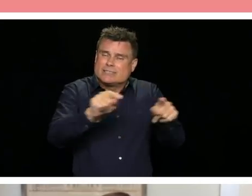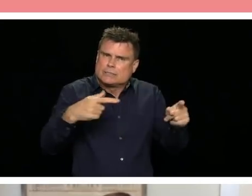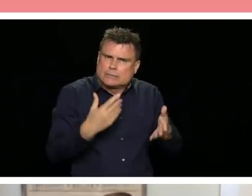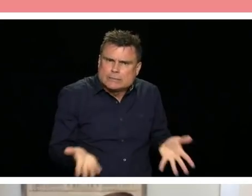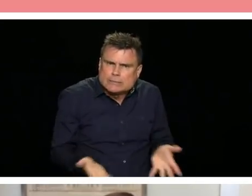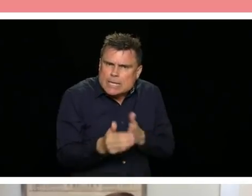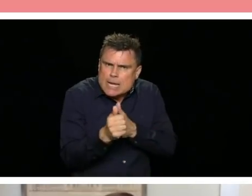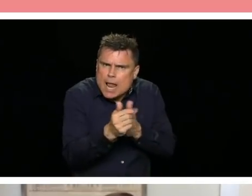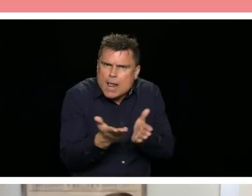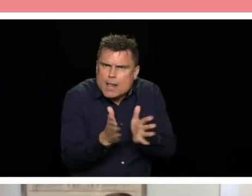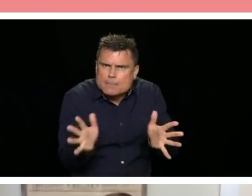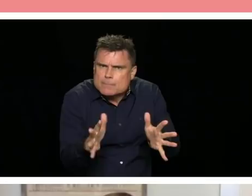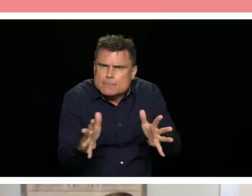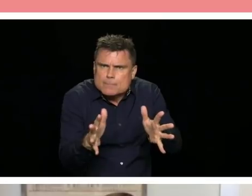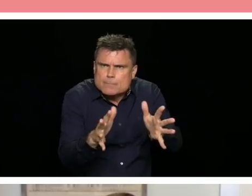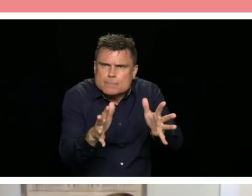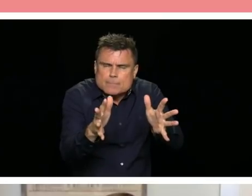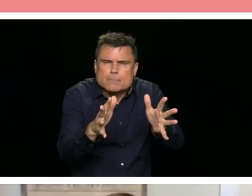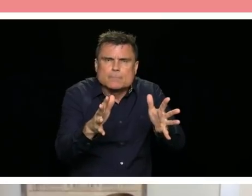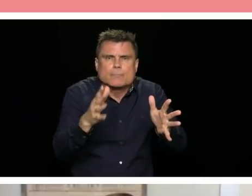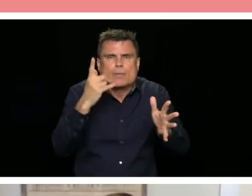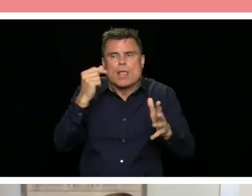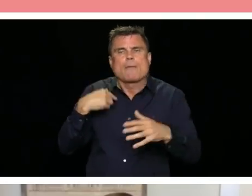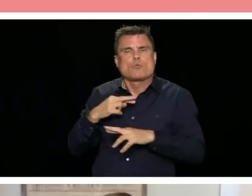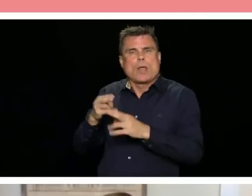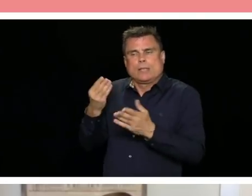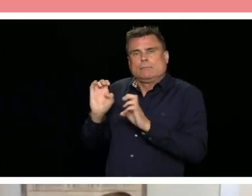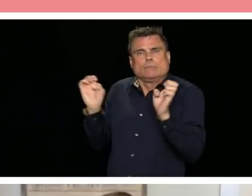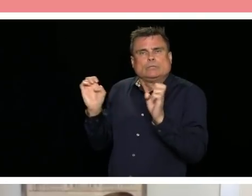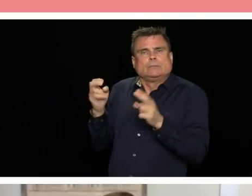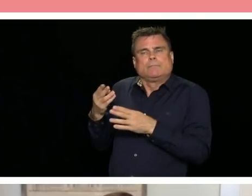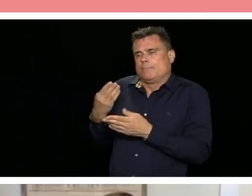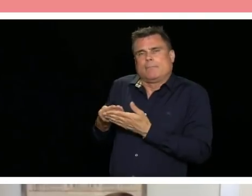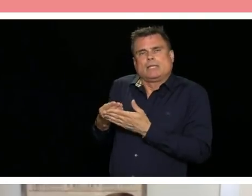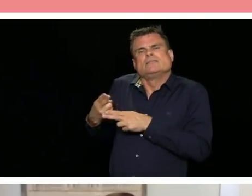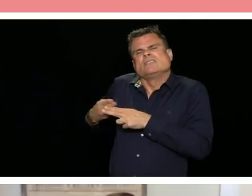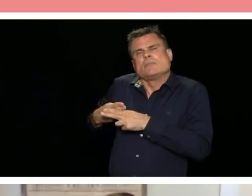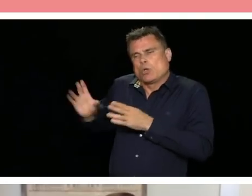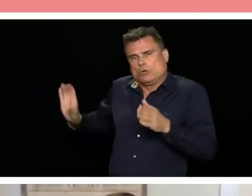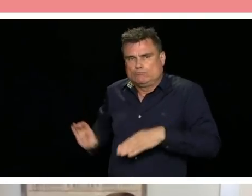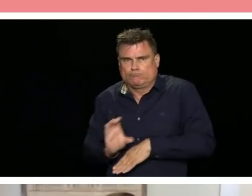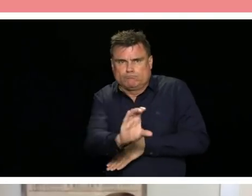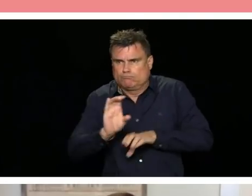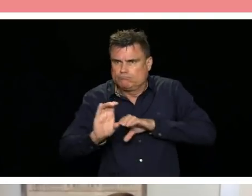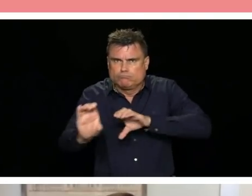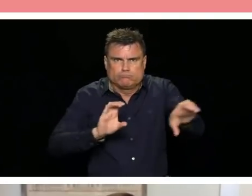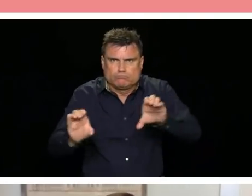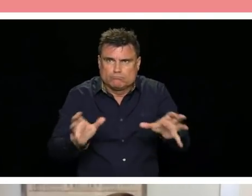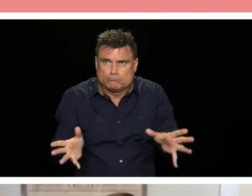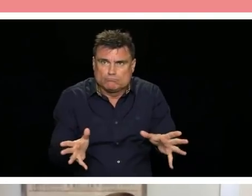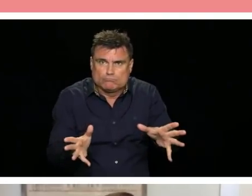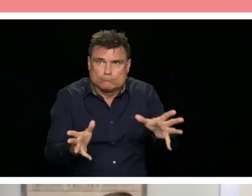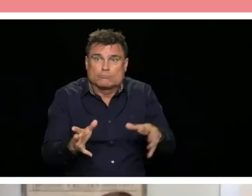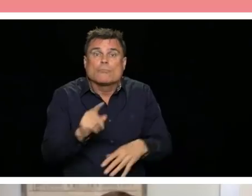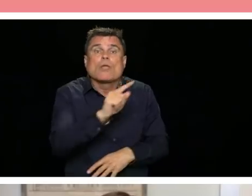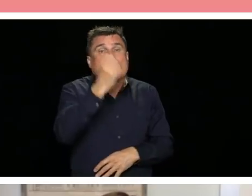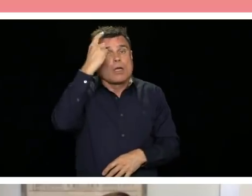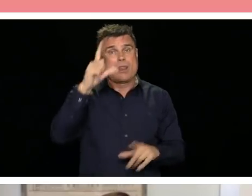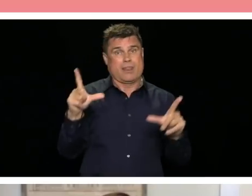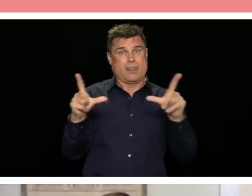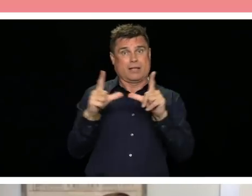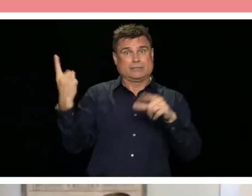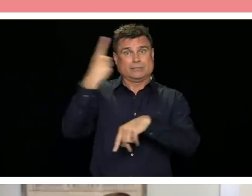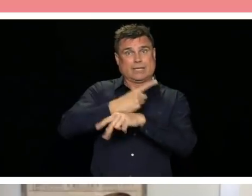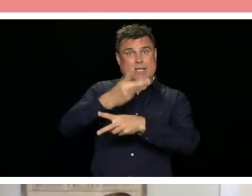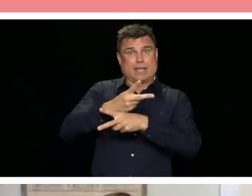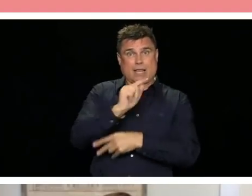they can also continue to get support, the licensed not required providers, to get support from their local childcare resource referral center, who have done a